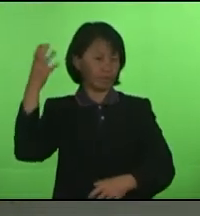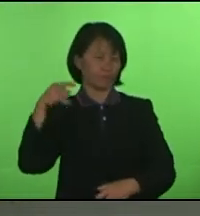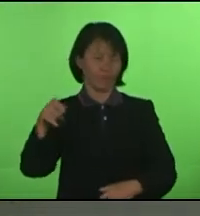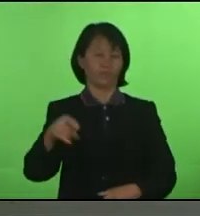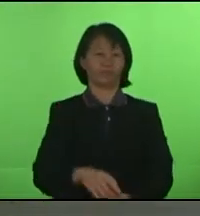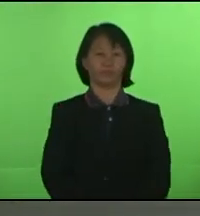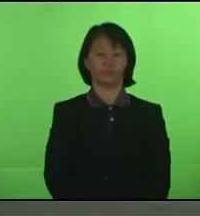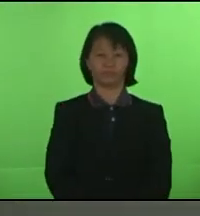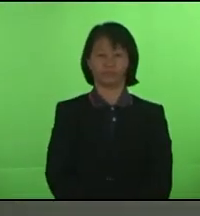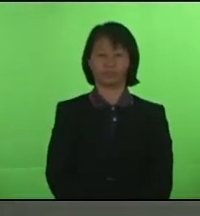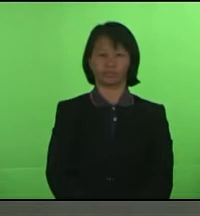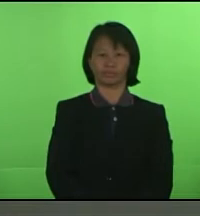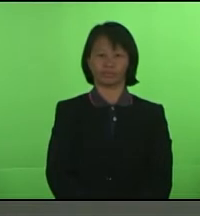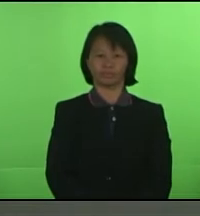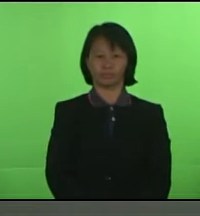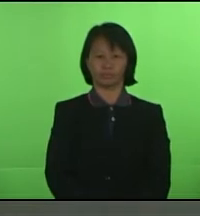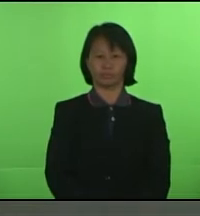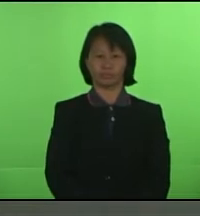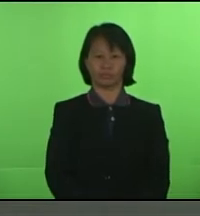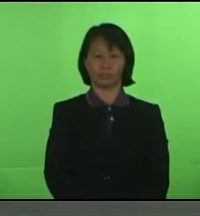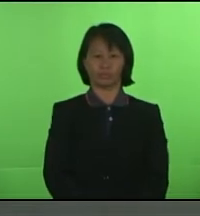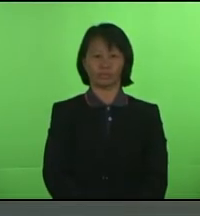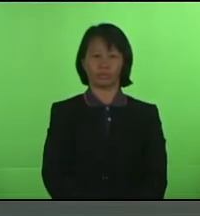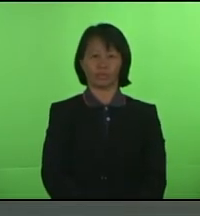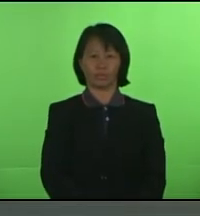the storage implements, okay?